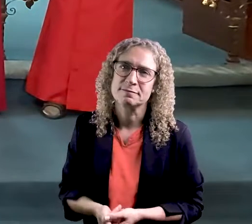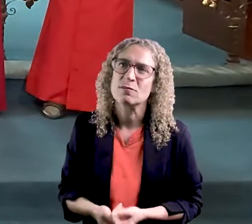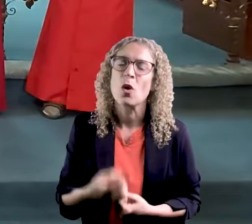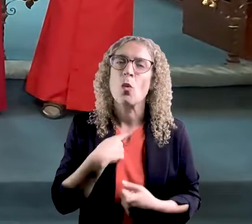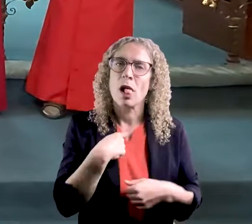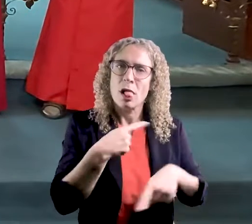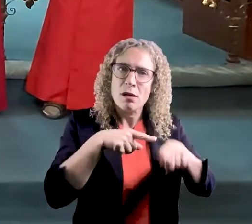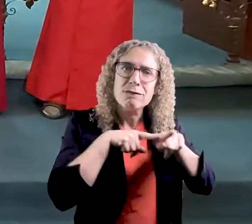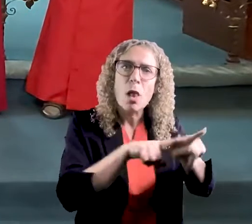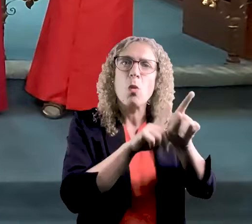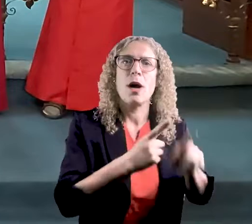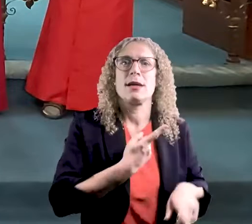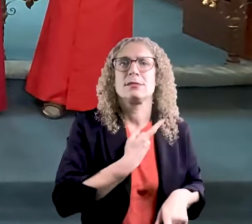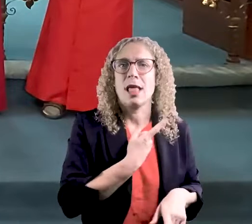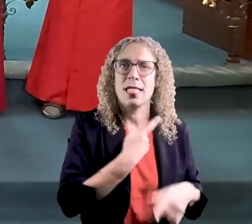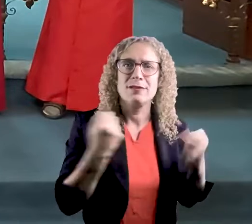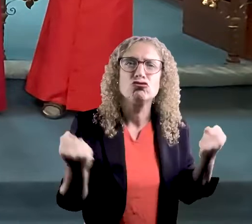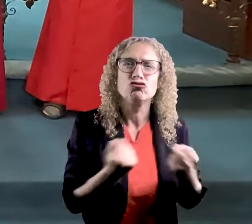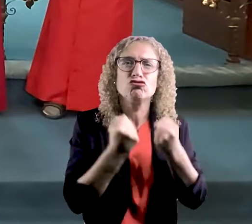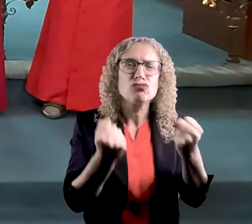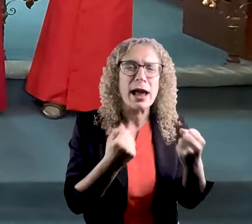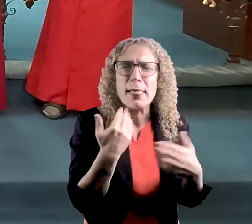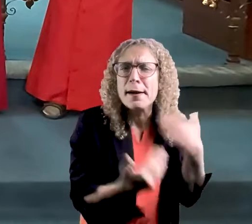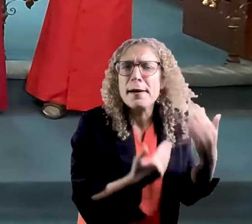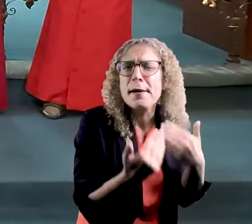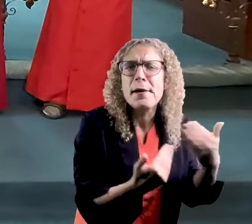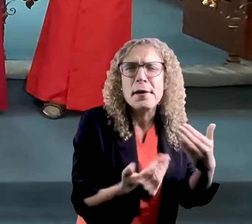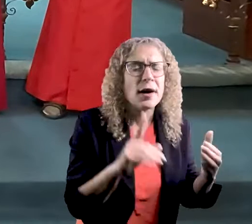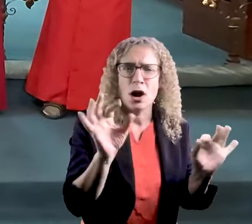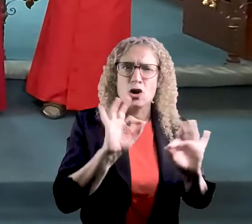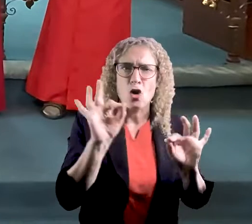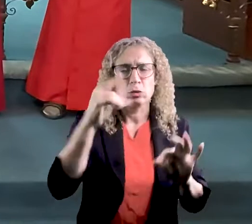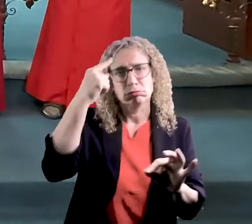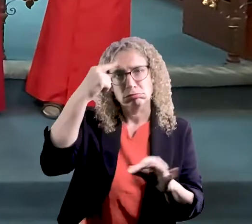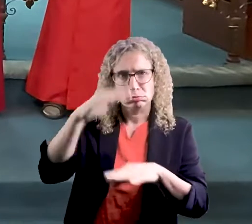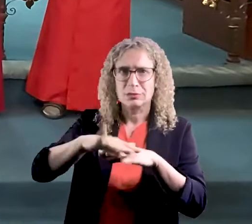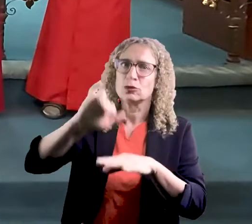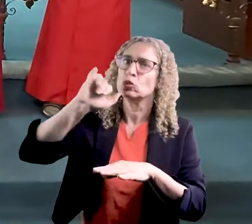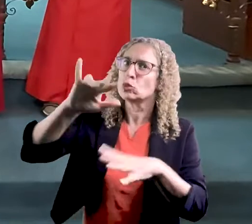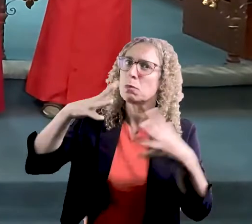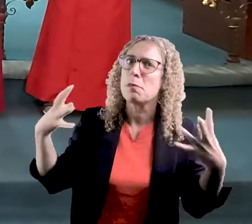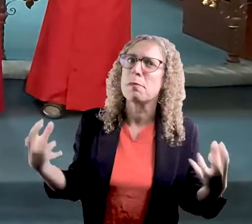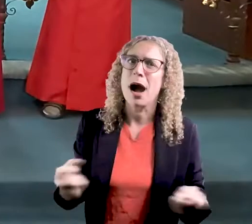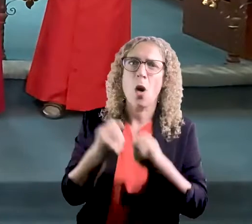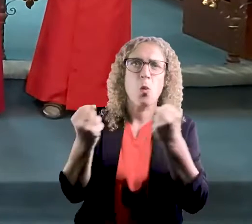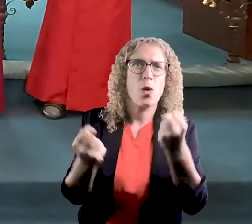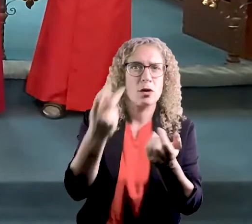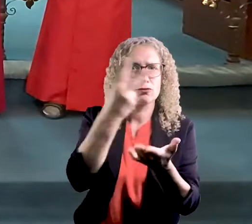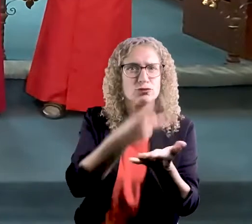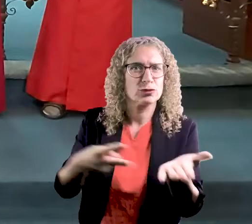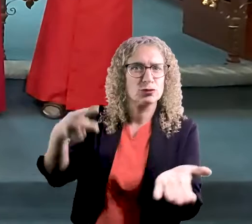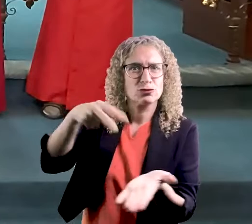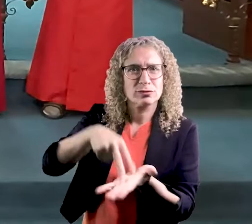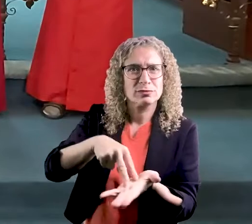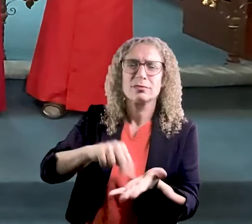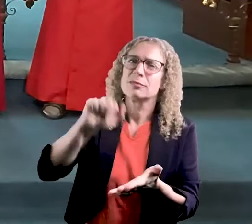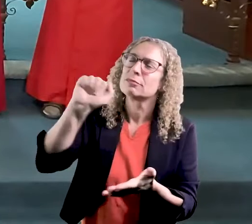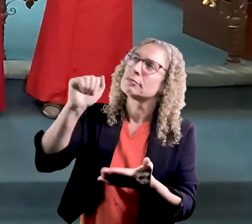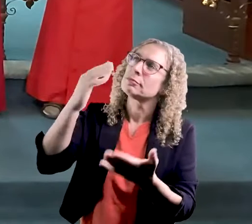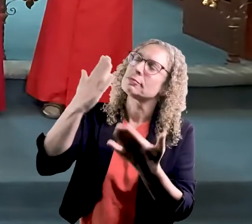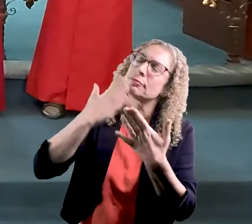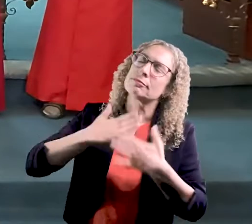We have lived by our own strength and not by the power of your resurrection. In your